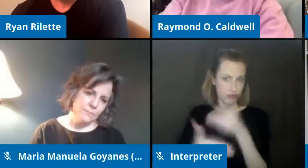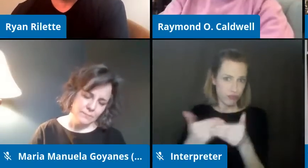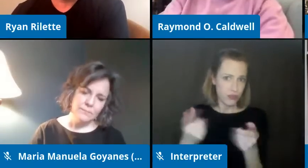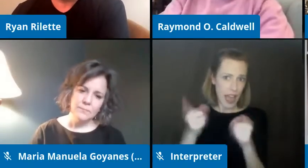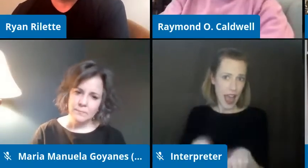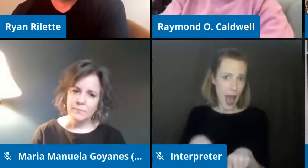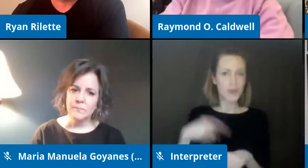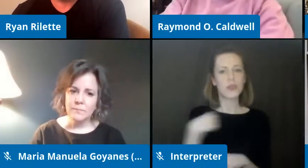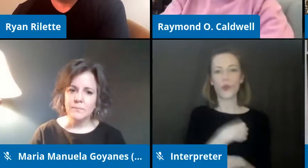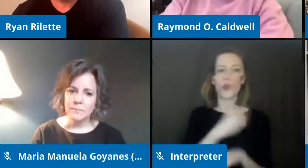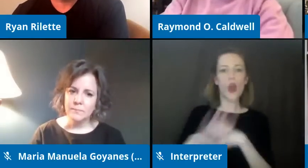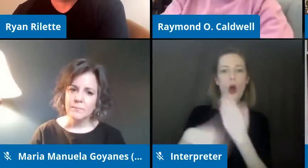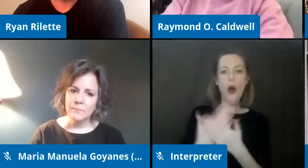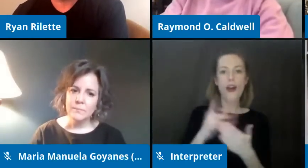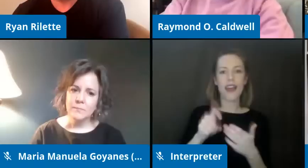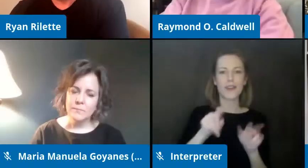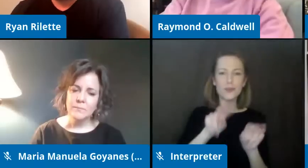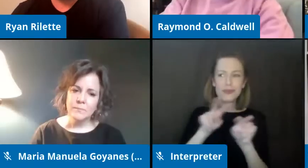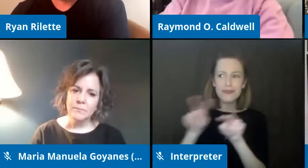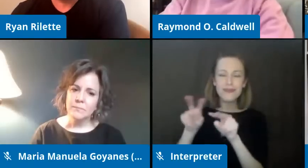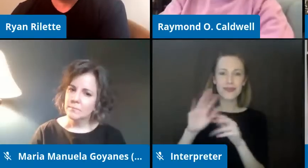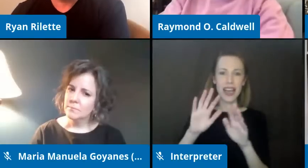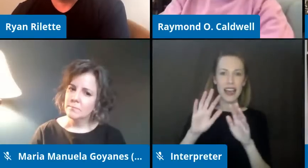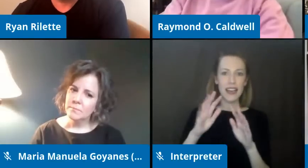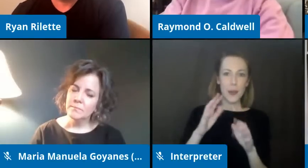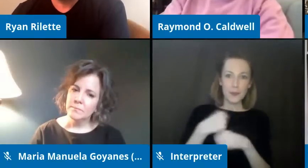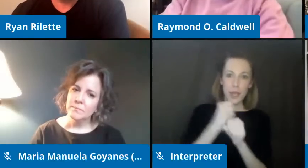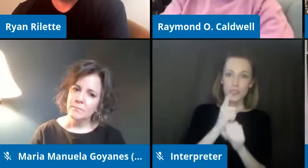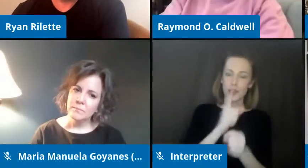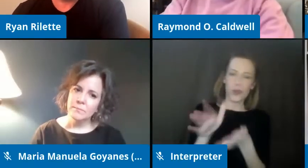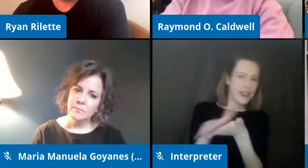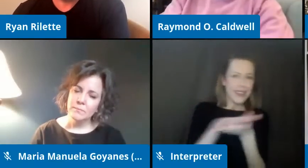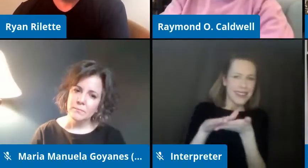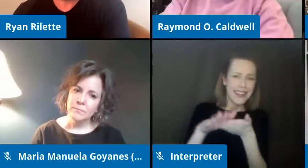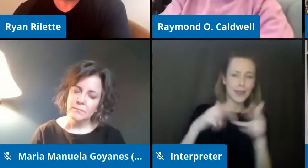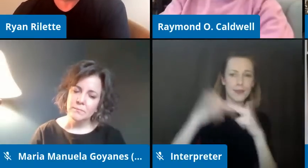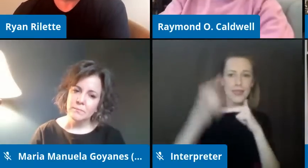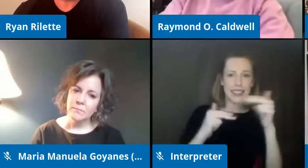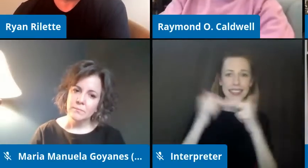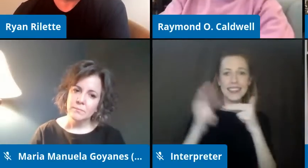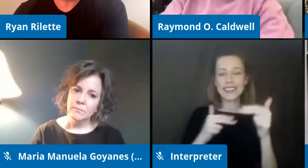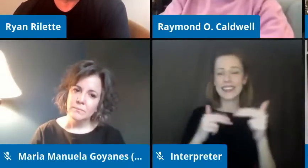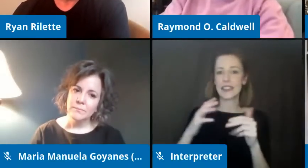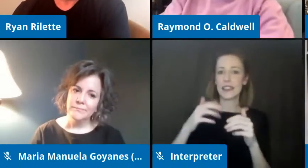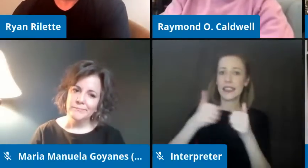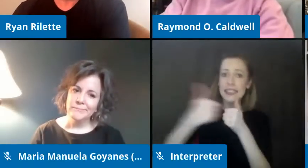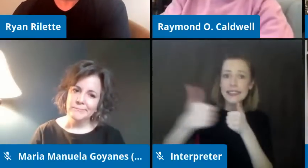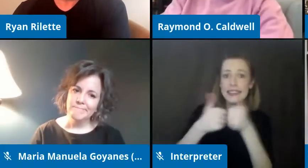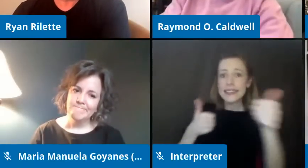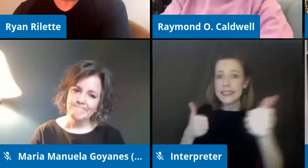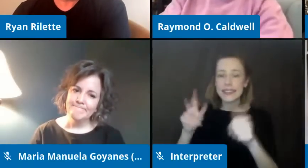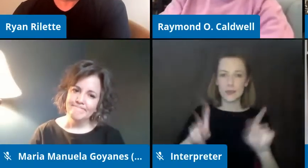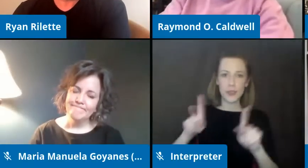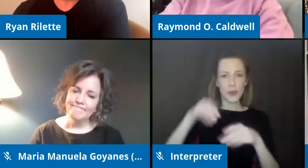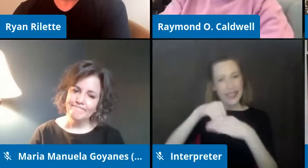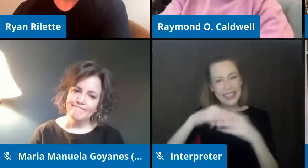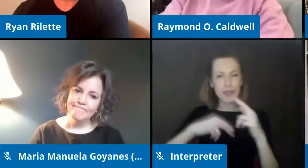are, how we're distancing people in the facilities. How, as Jason said, like how we provide confidence to people who,